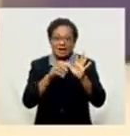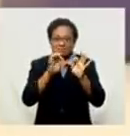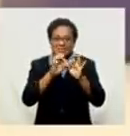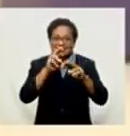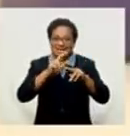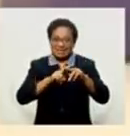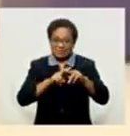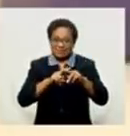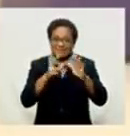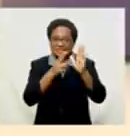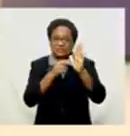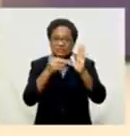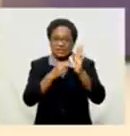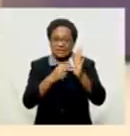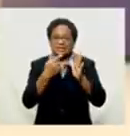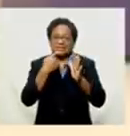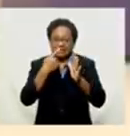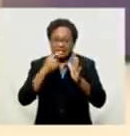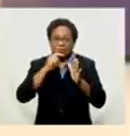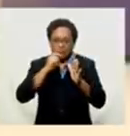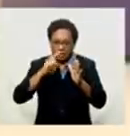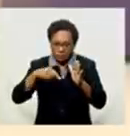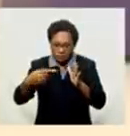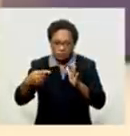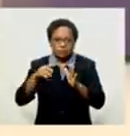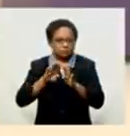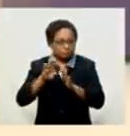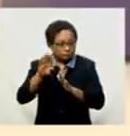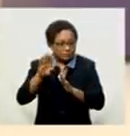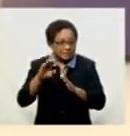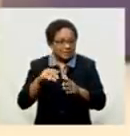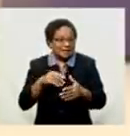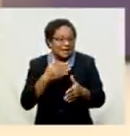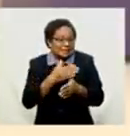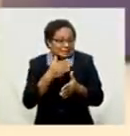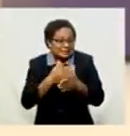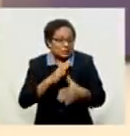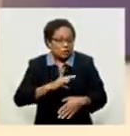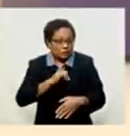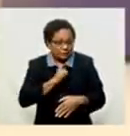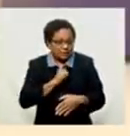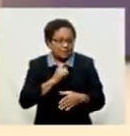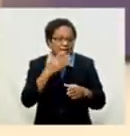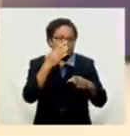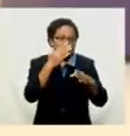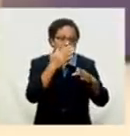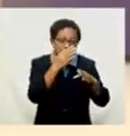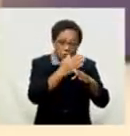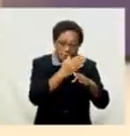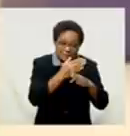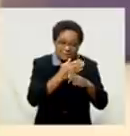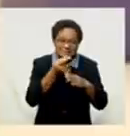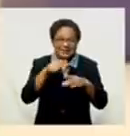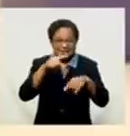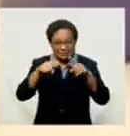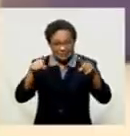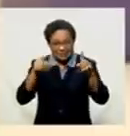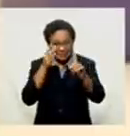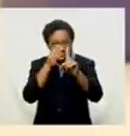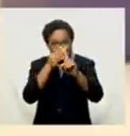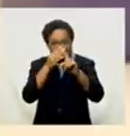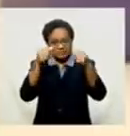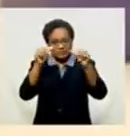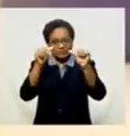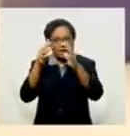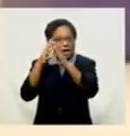it will maintain stimulus until it is confident that inflation and employment targets are achieved. Meanwhile, the US